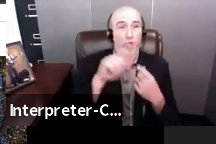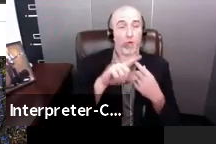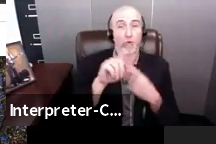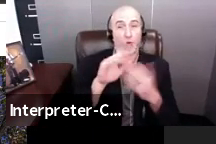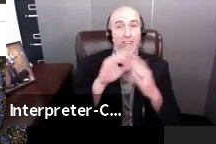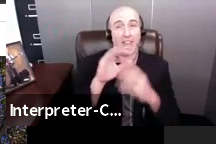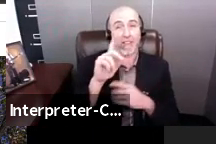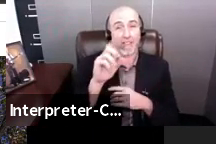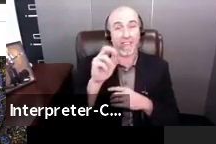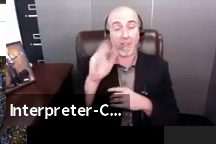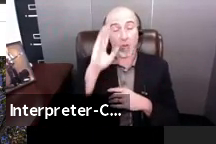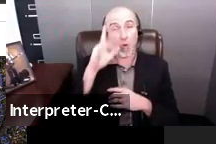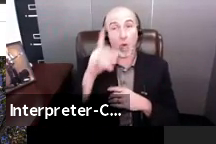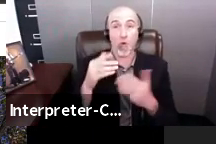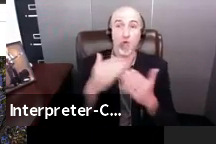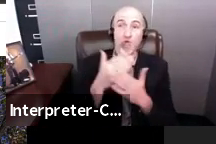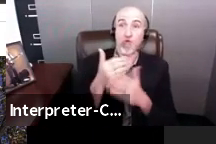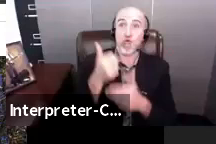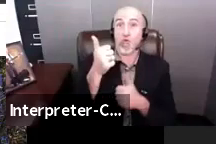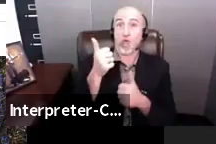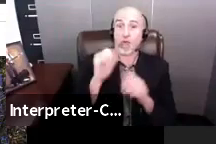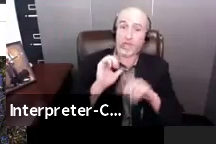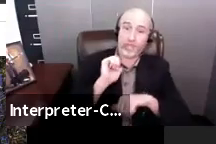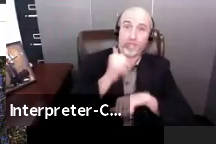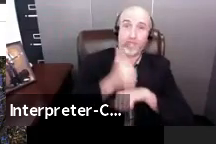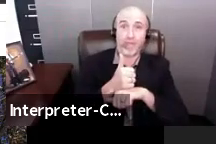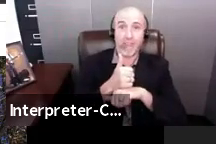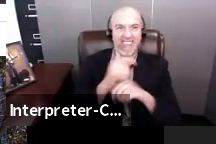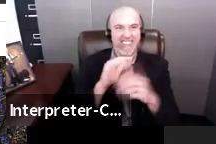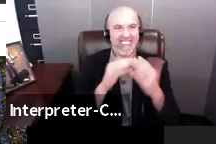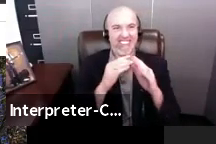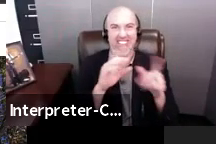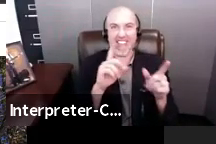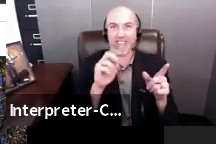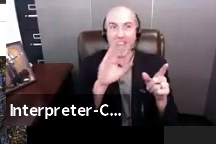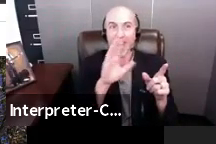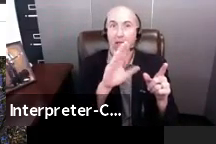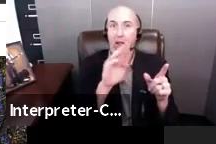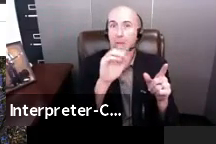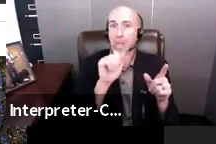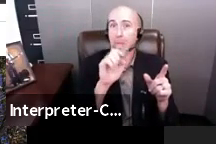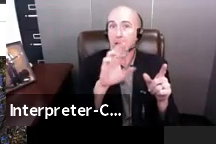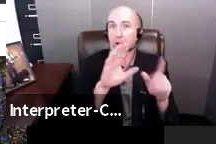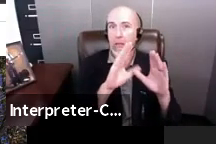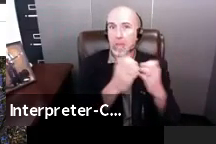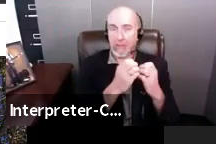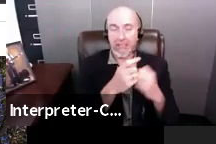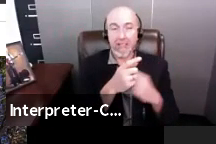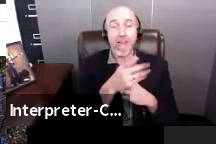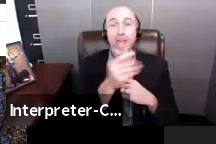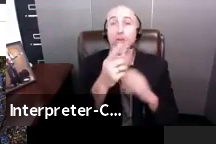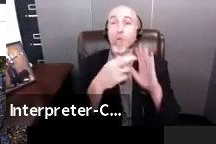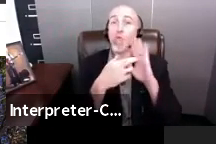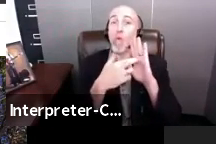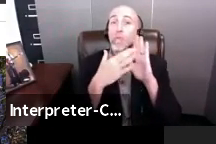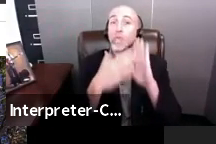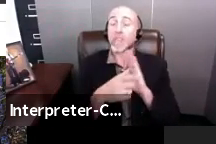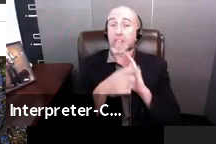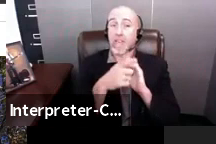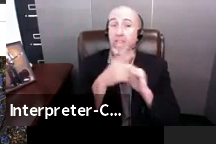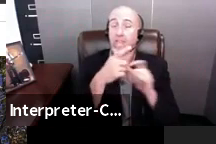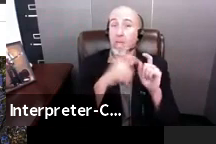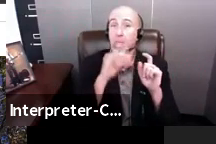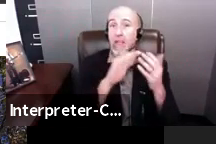Disabilities here in Texas is the city of Denton's Mayor's Committee. And representing the city of Denton, we're going to hear